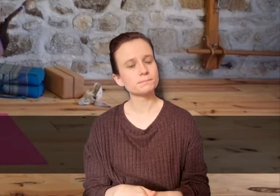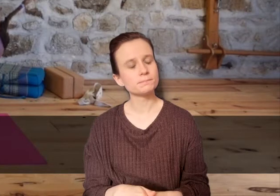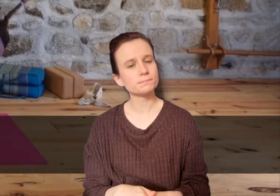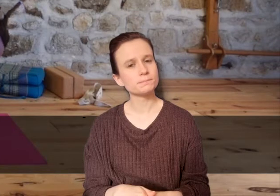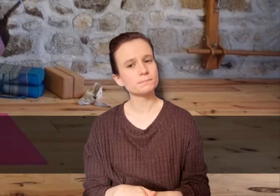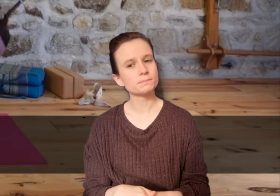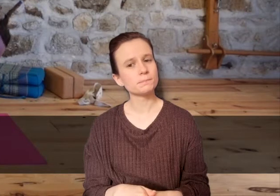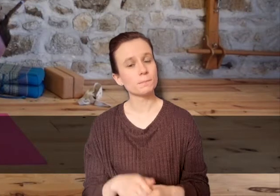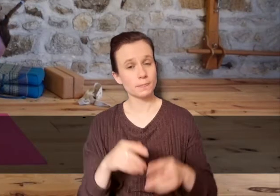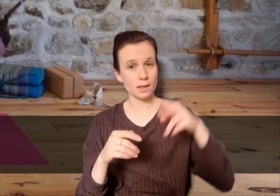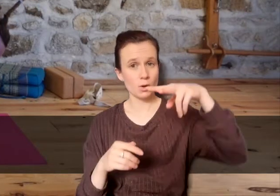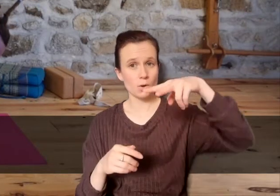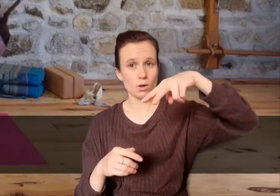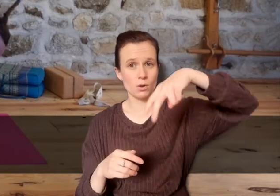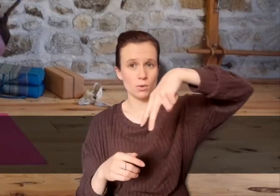Bending the knees.